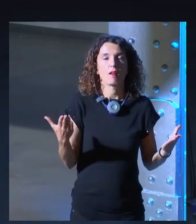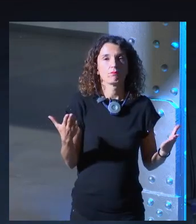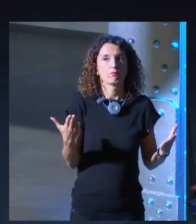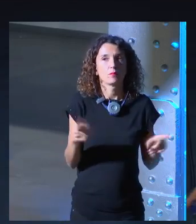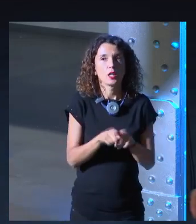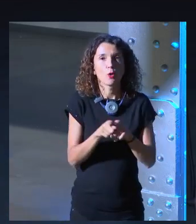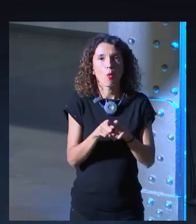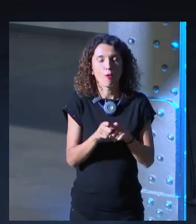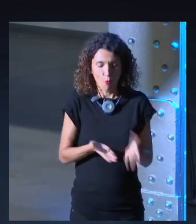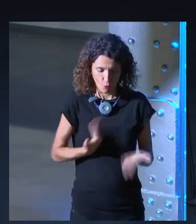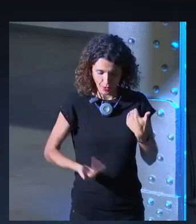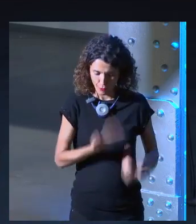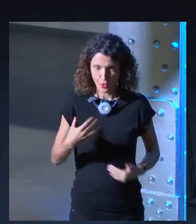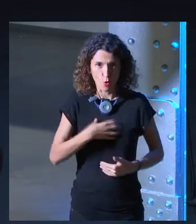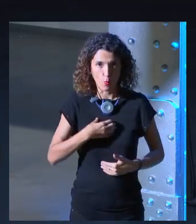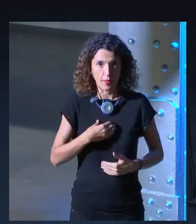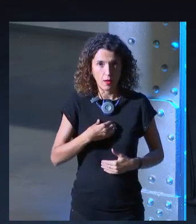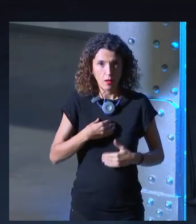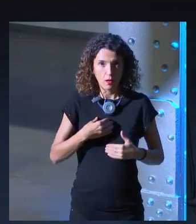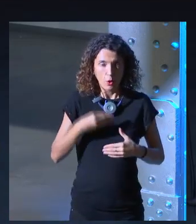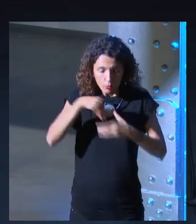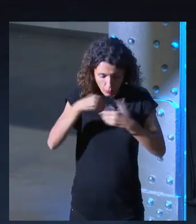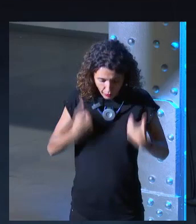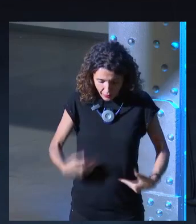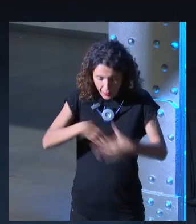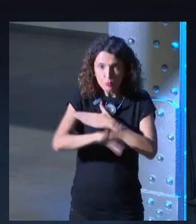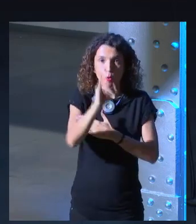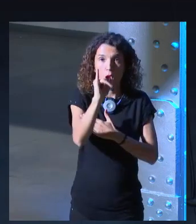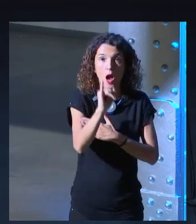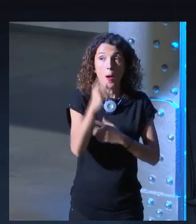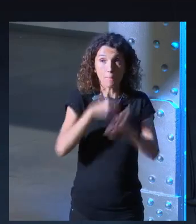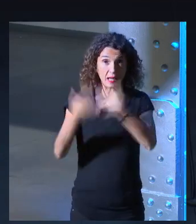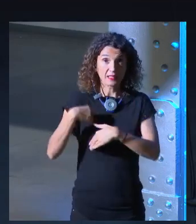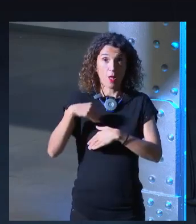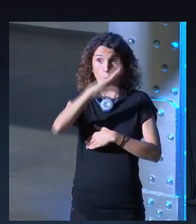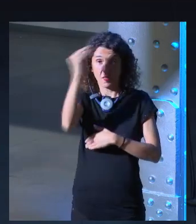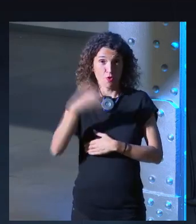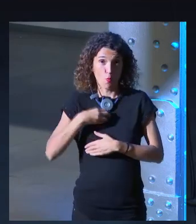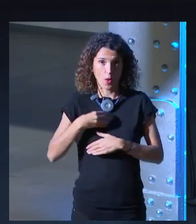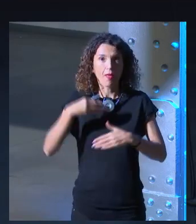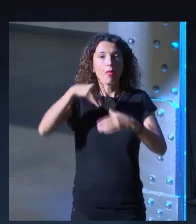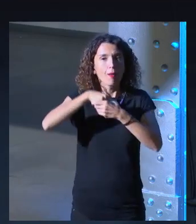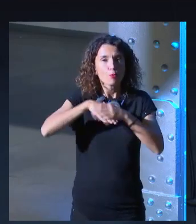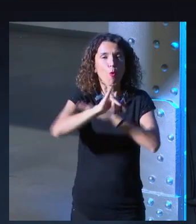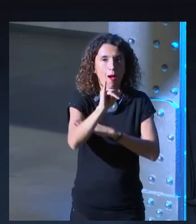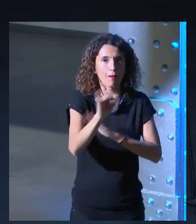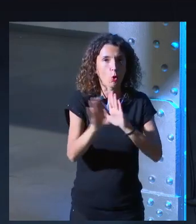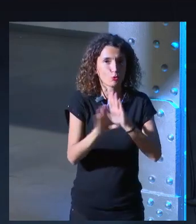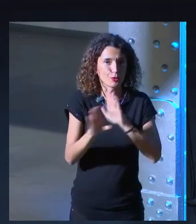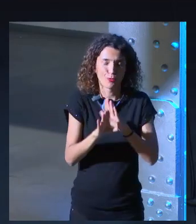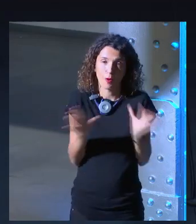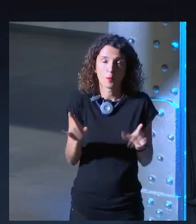who I am. We can't run away from our past. It's always there. So you have to find a way of both acknowledging